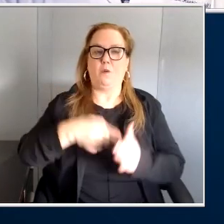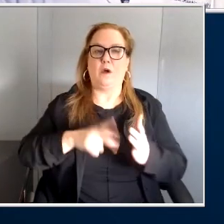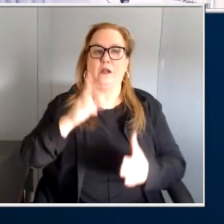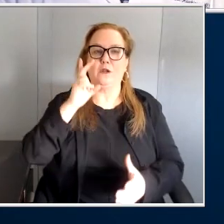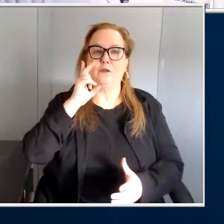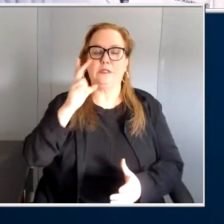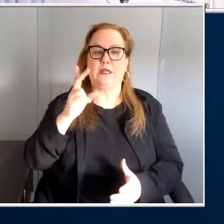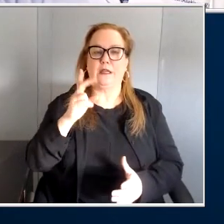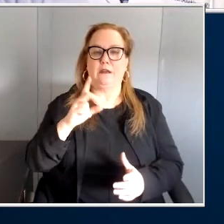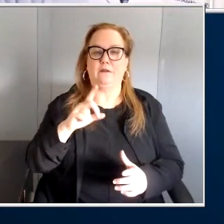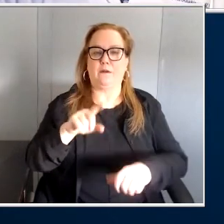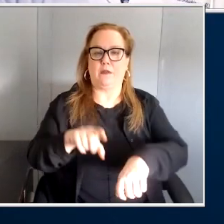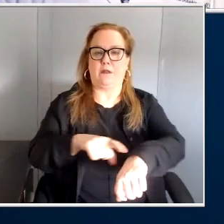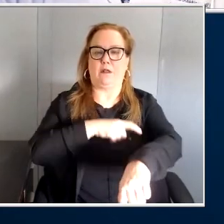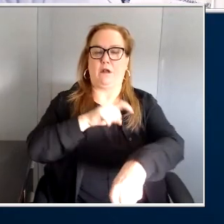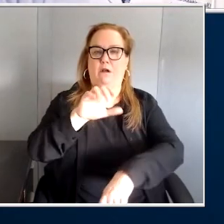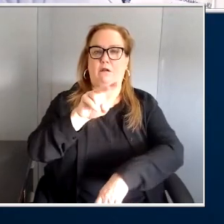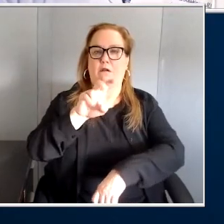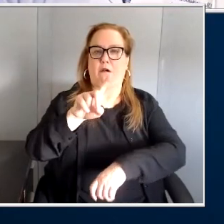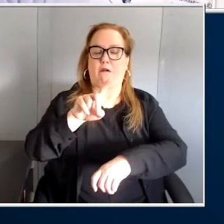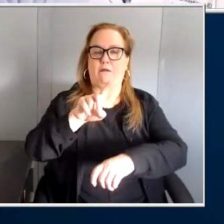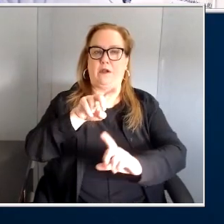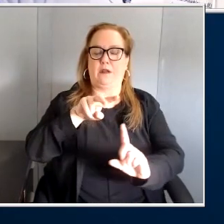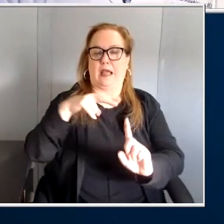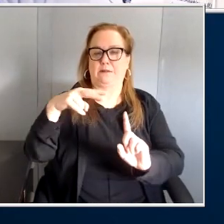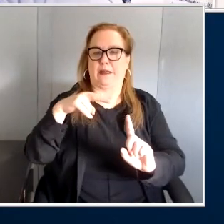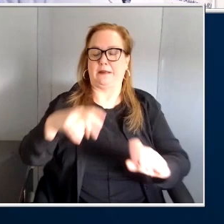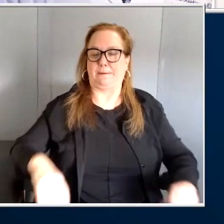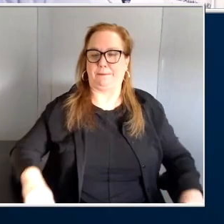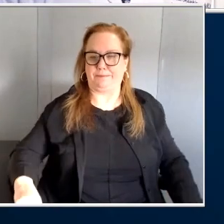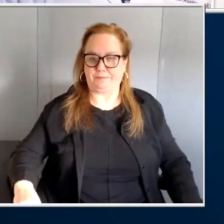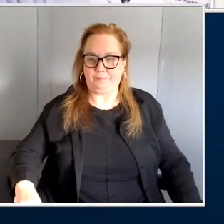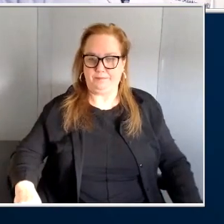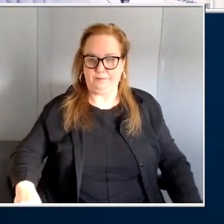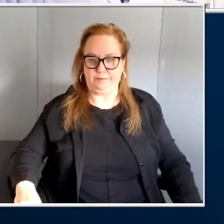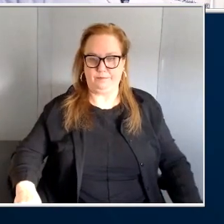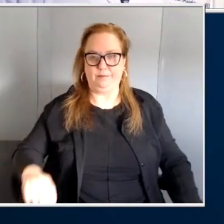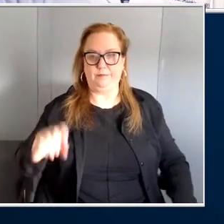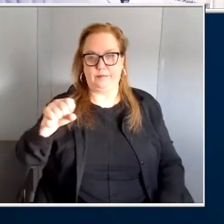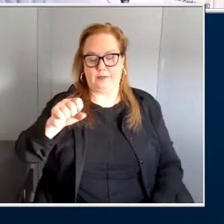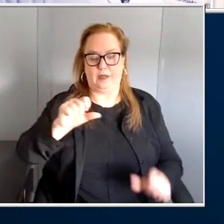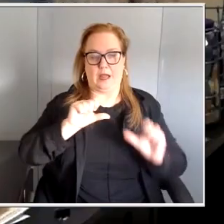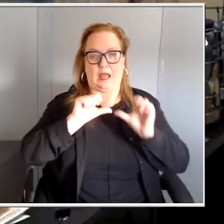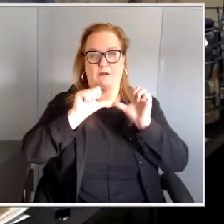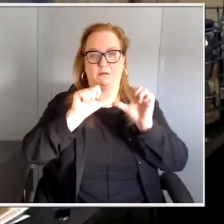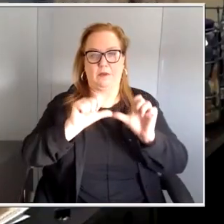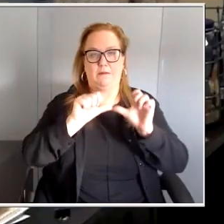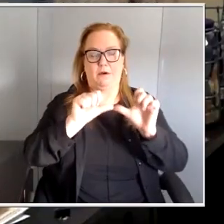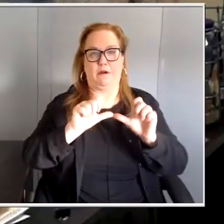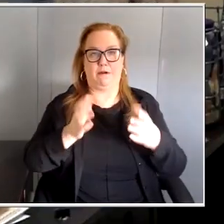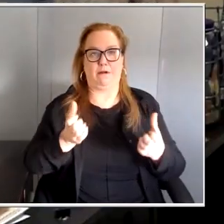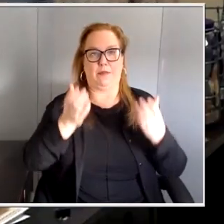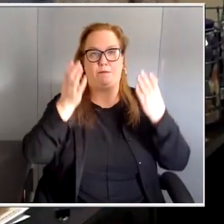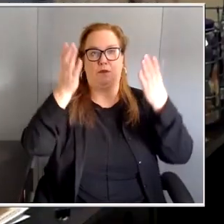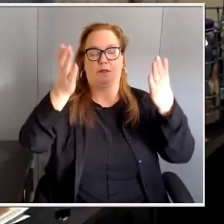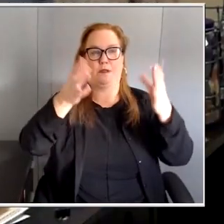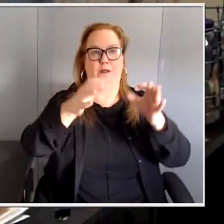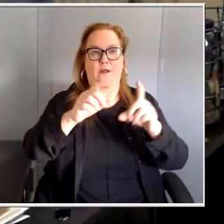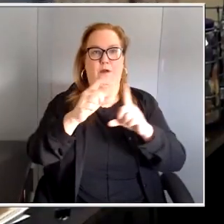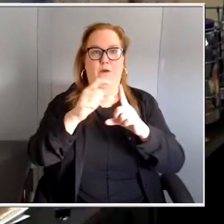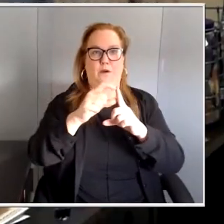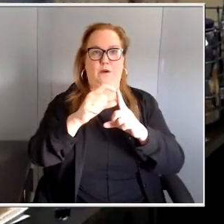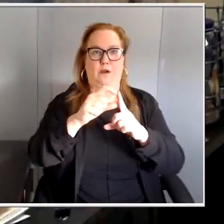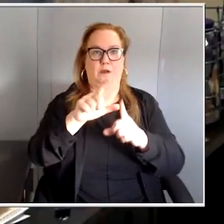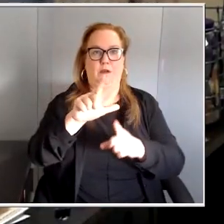long COVID aspect of this? Well, definitely. I remember when long COVID was first proposed, everybody kind of thought that might be